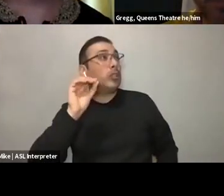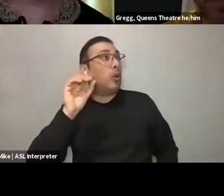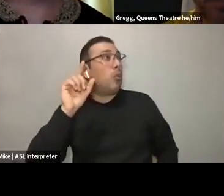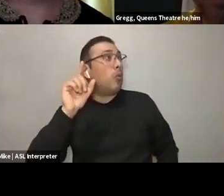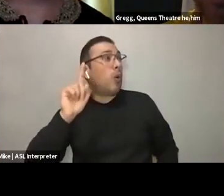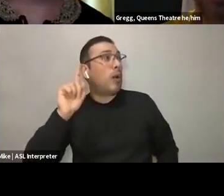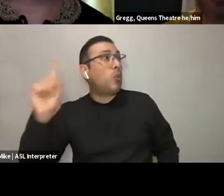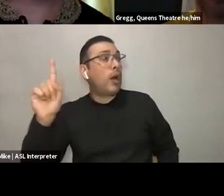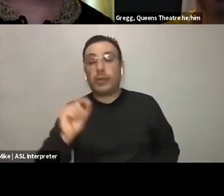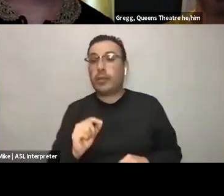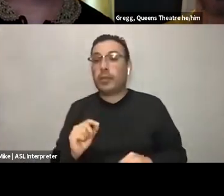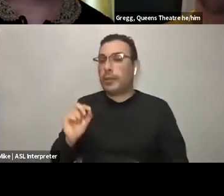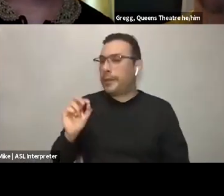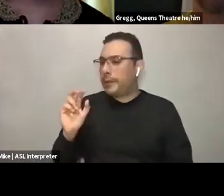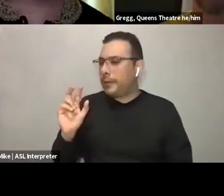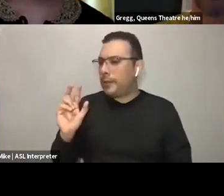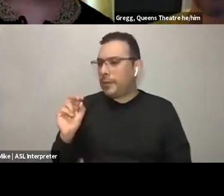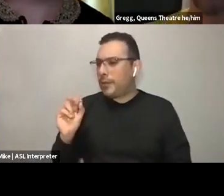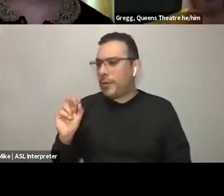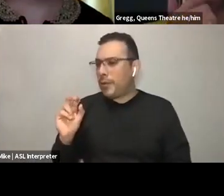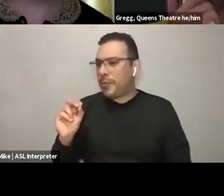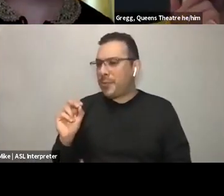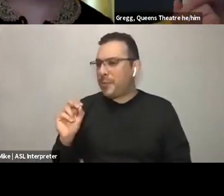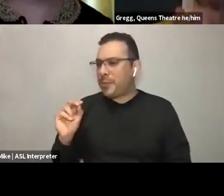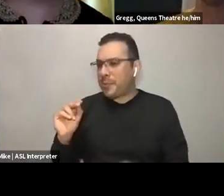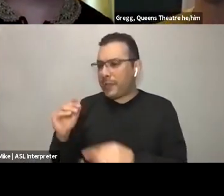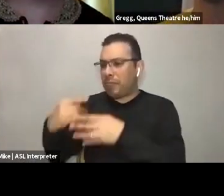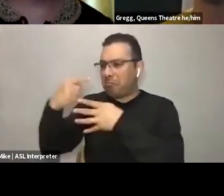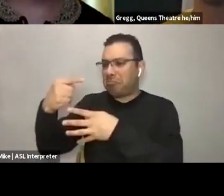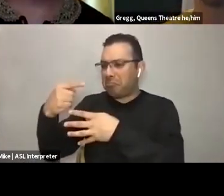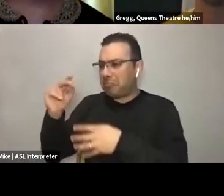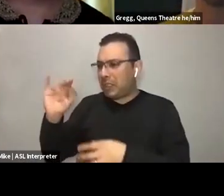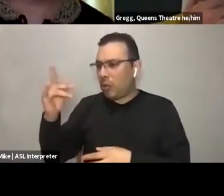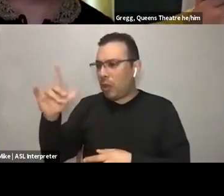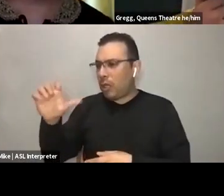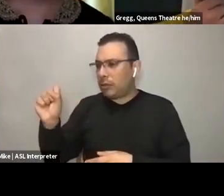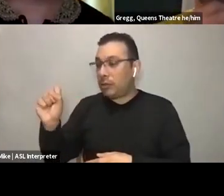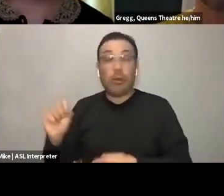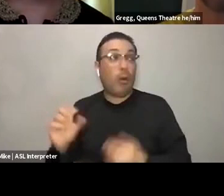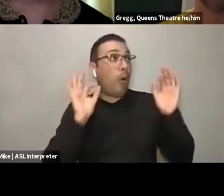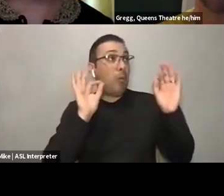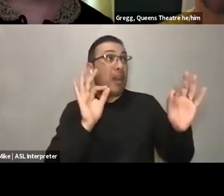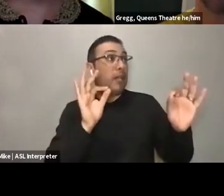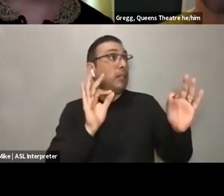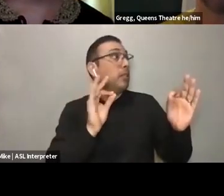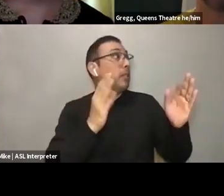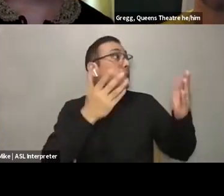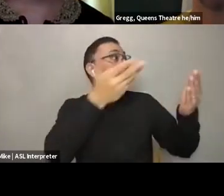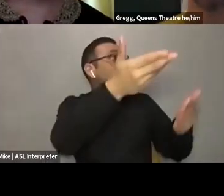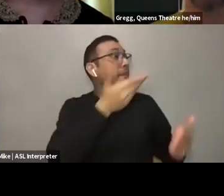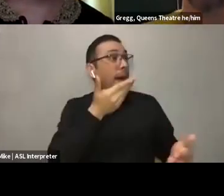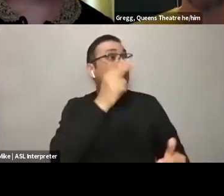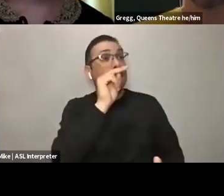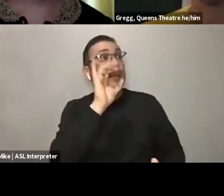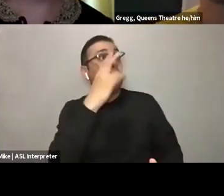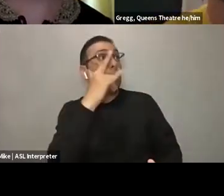Uh, no, I just see, uh, they're at the top. Yes. Okay. Um, awesome. If you could, unmute, if you could, uh, invite Nicholas to ask